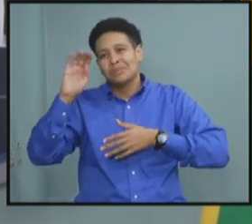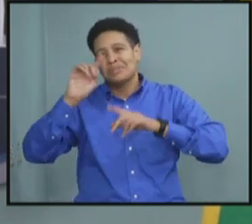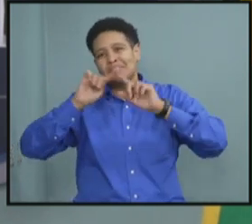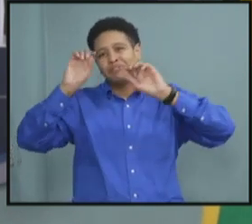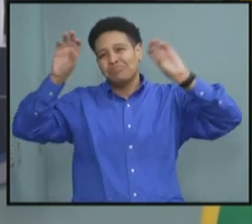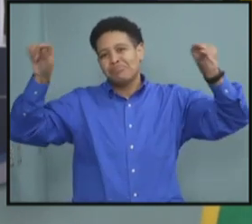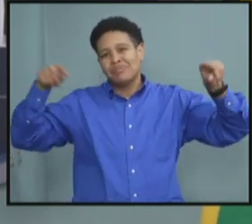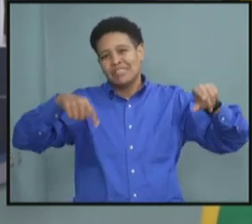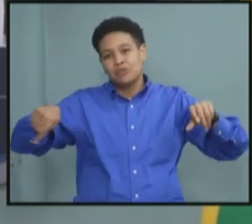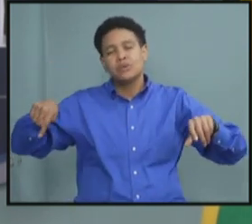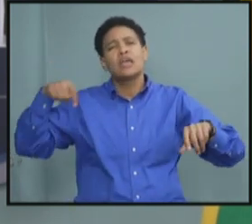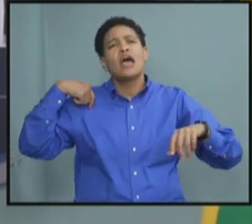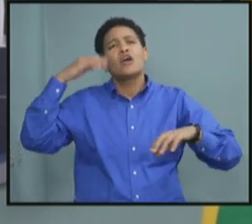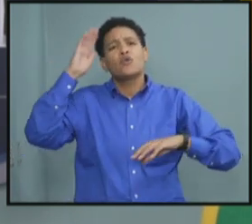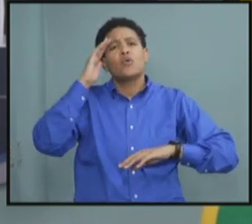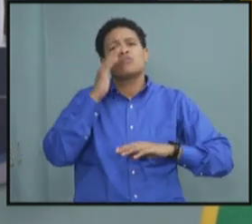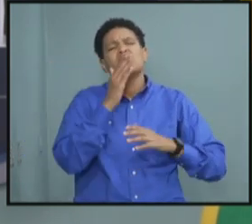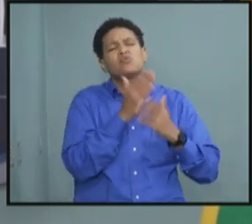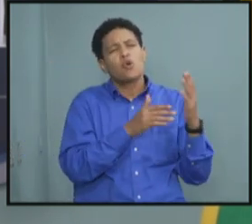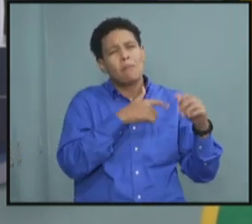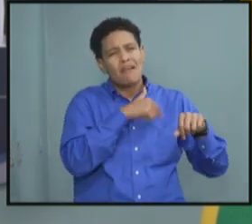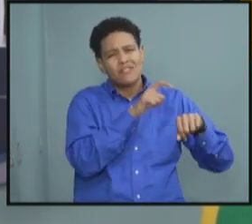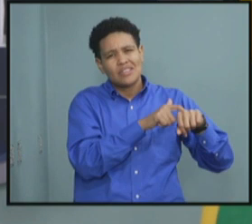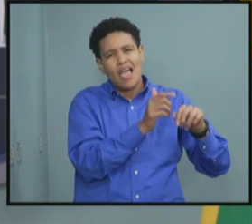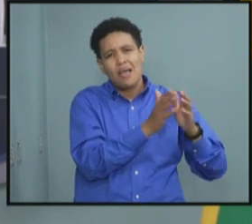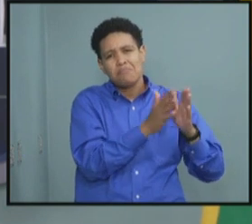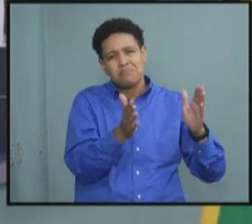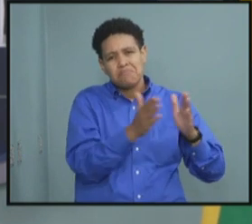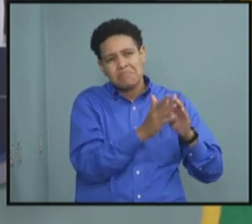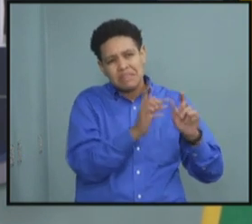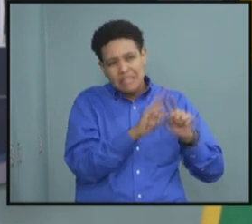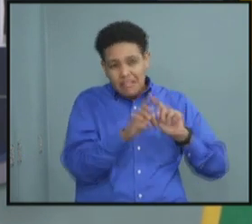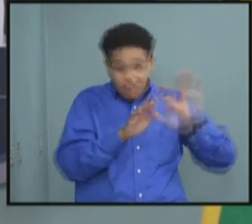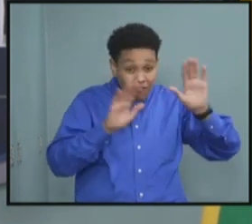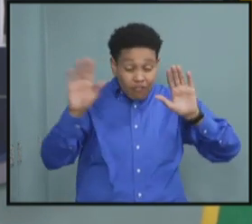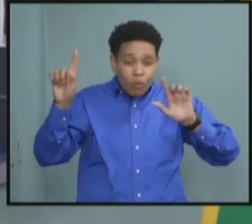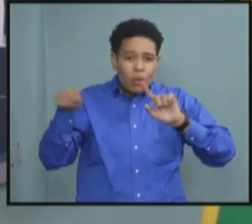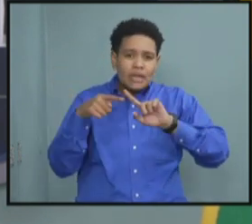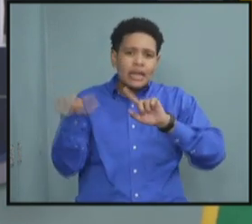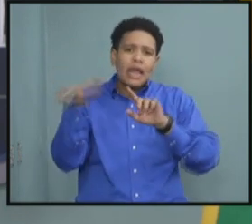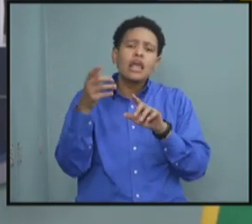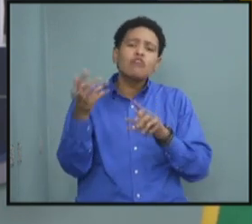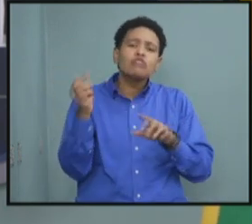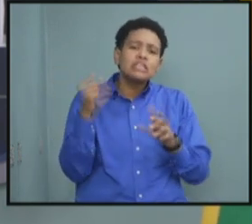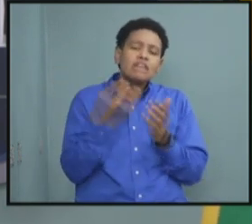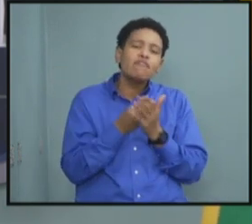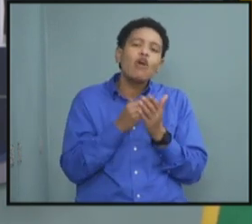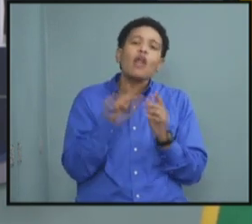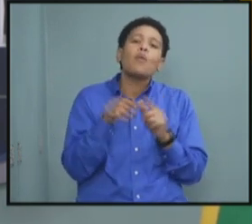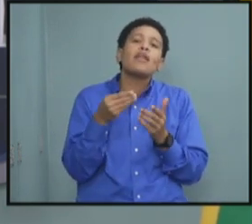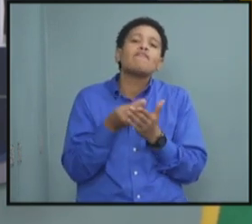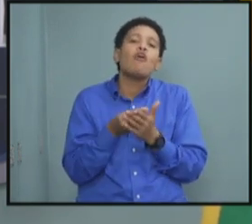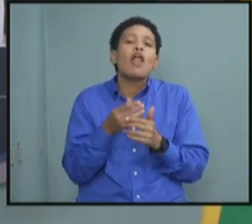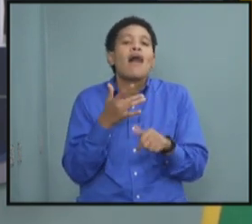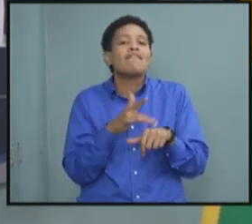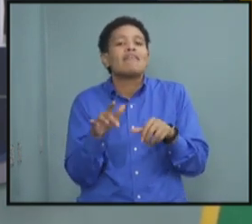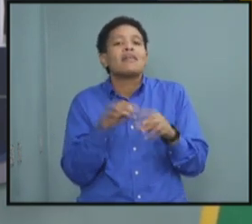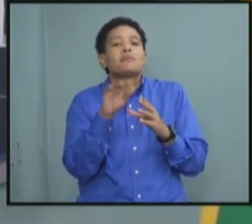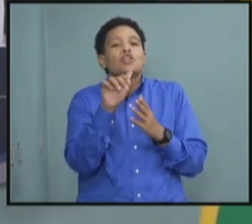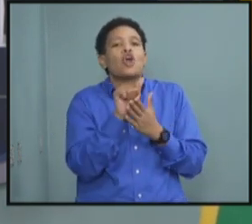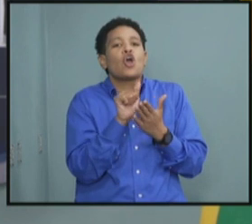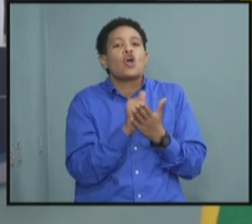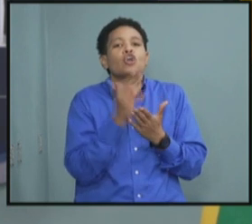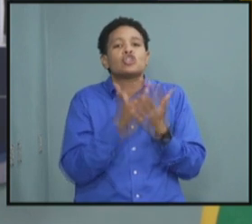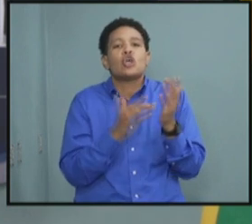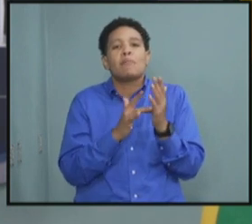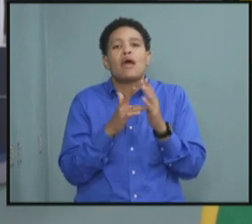various timelines between when they receive funds and when the funds are available in your account. For some banks, it's